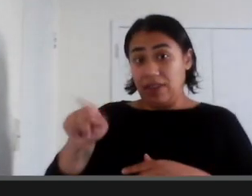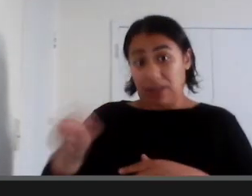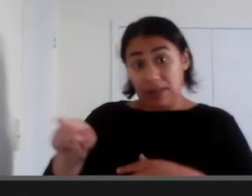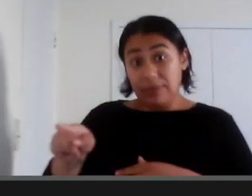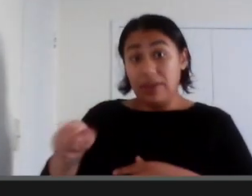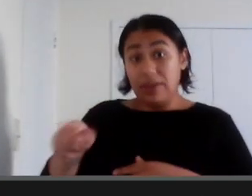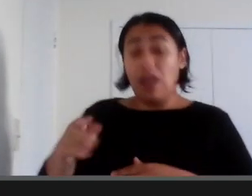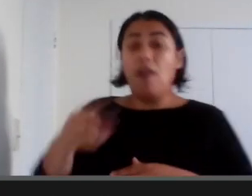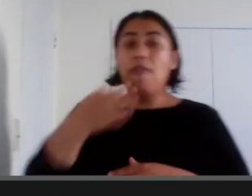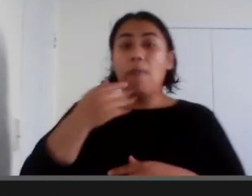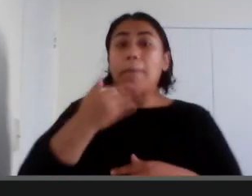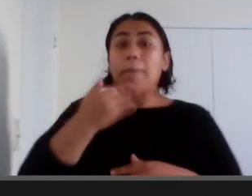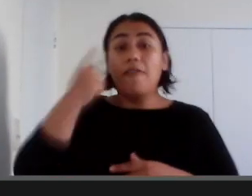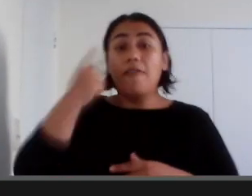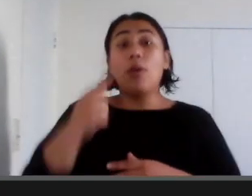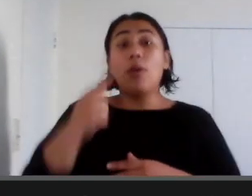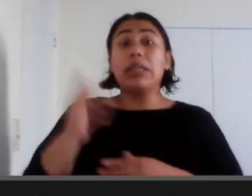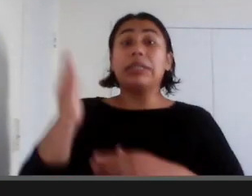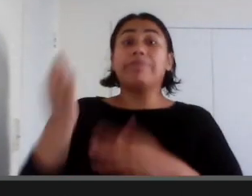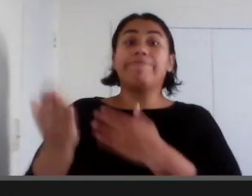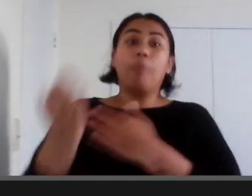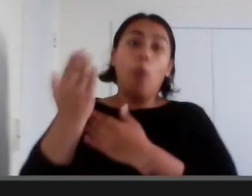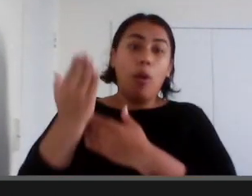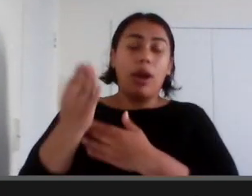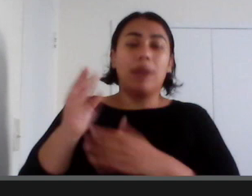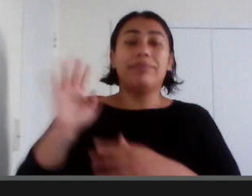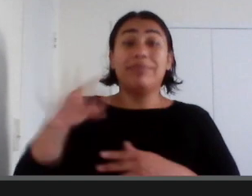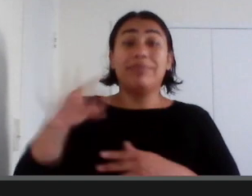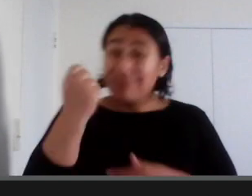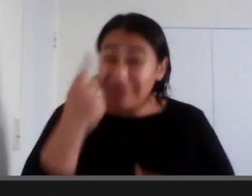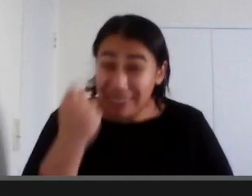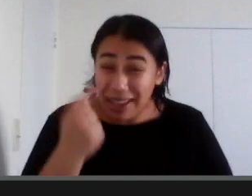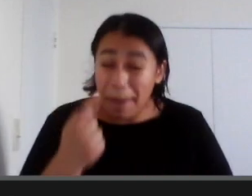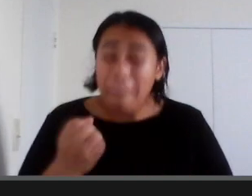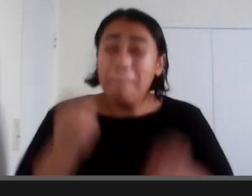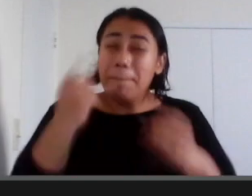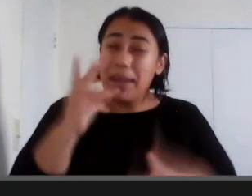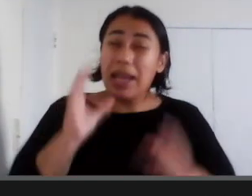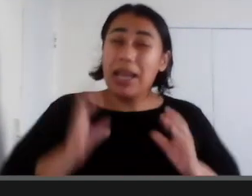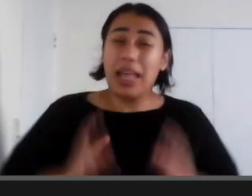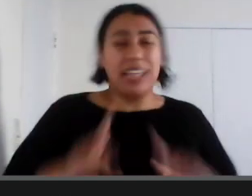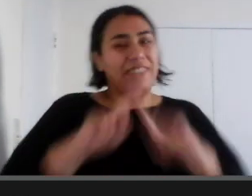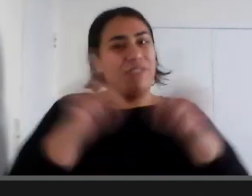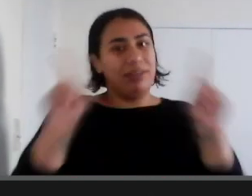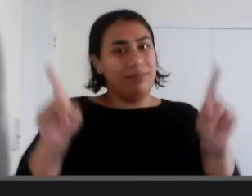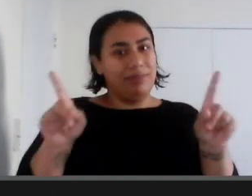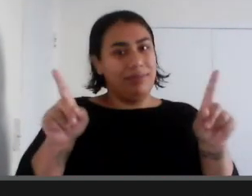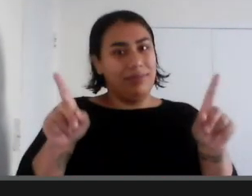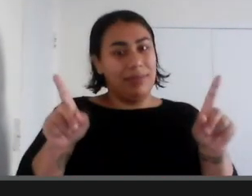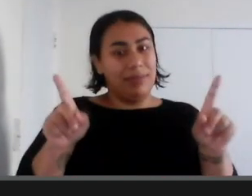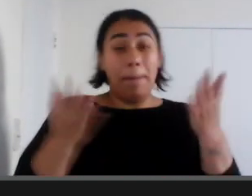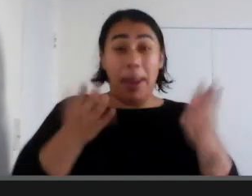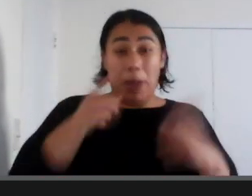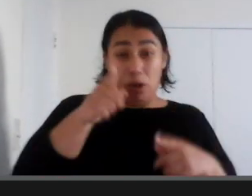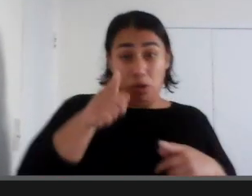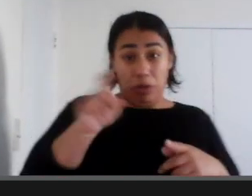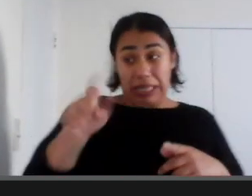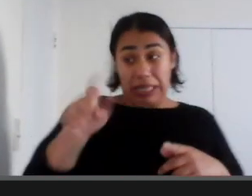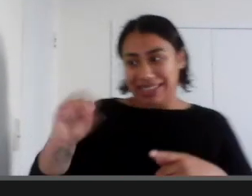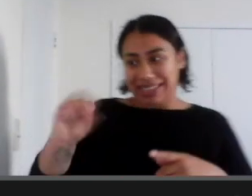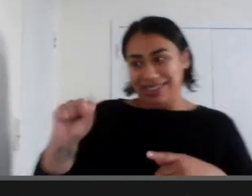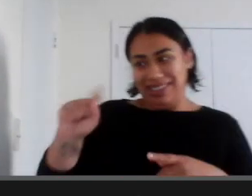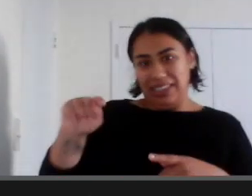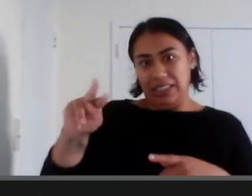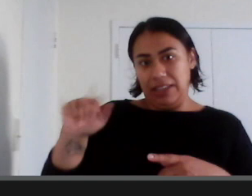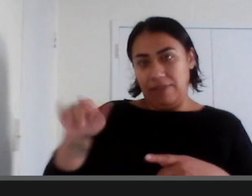state and is better for sleep. However, we have found that this affects each patient differently. There are some that find cannabis sativa